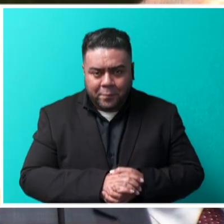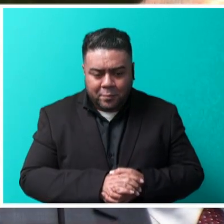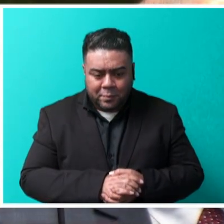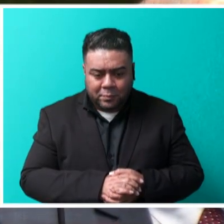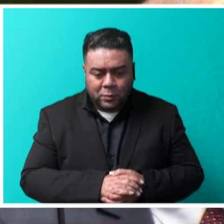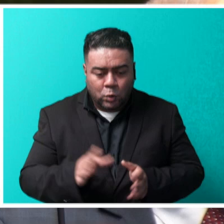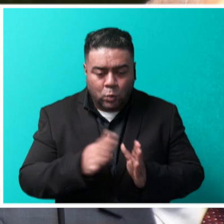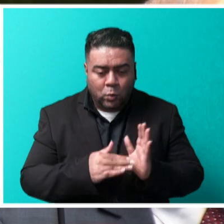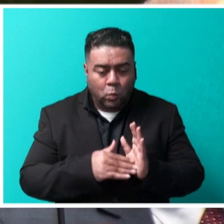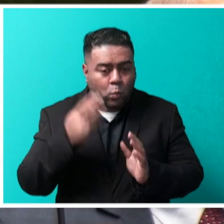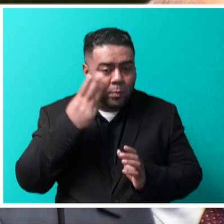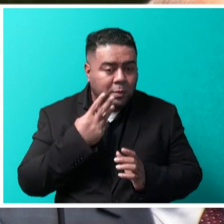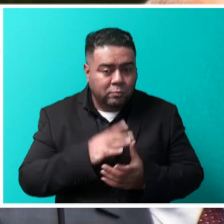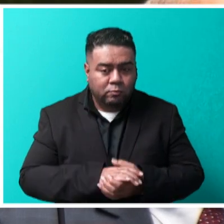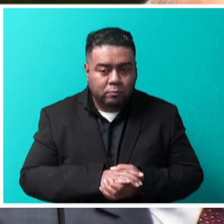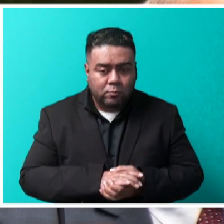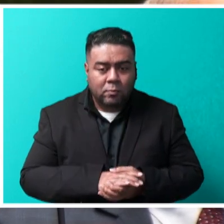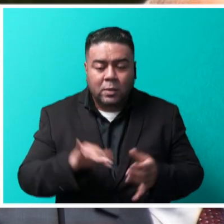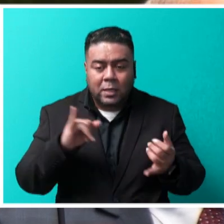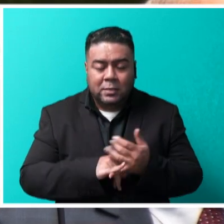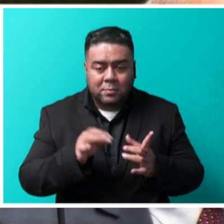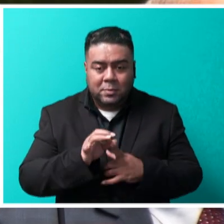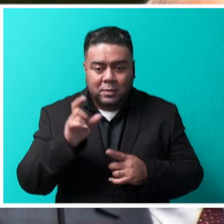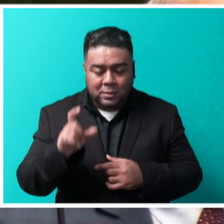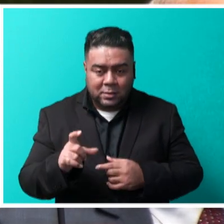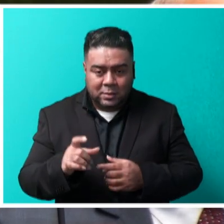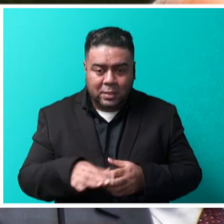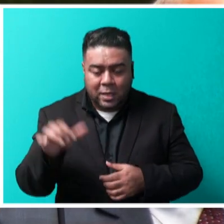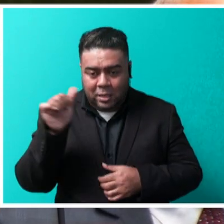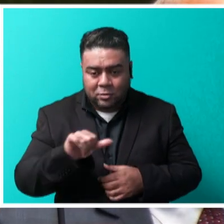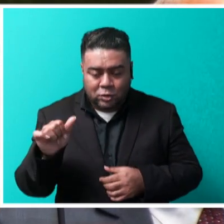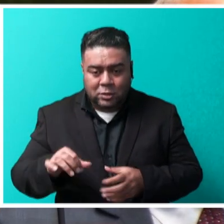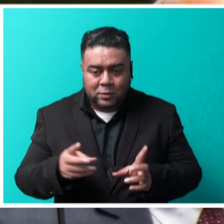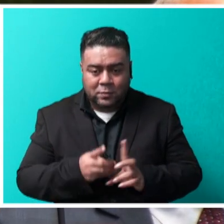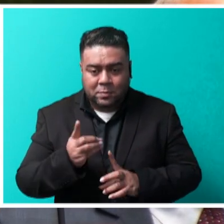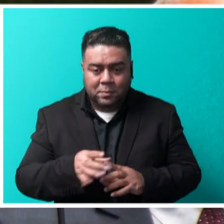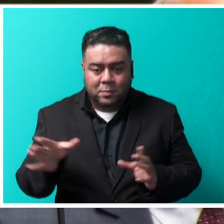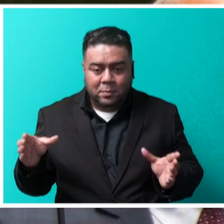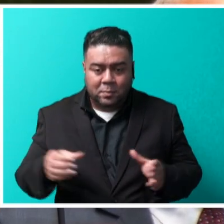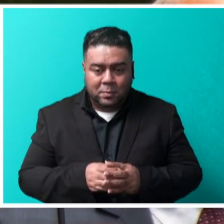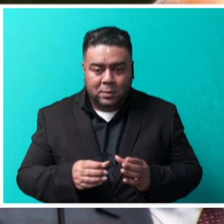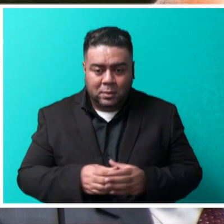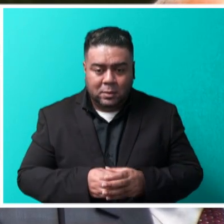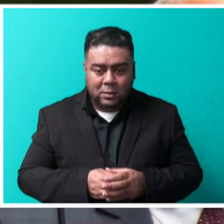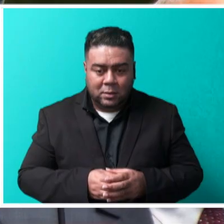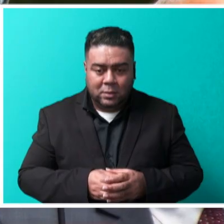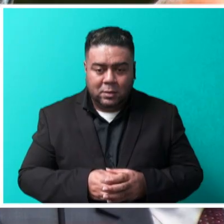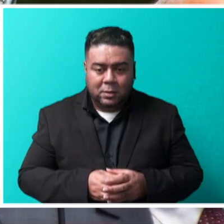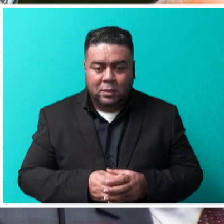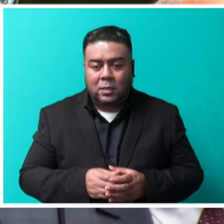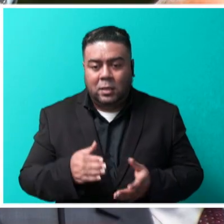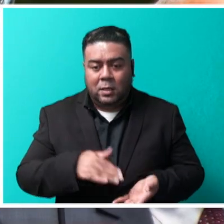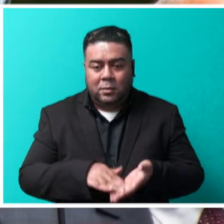Women, UNFPA, SPC, the Asian Development Bank, and our many other partner collaboration that helps advance